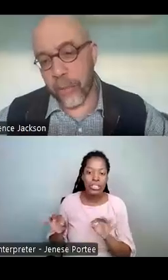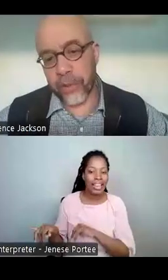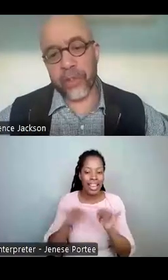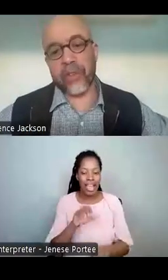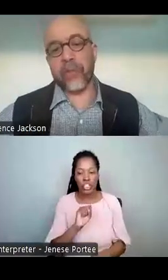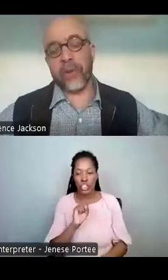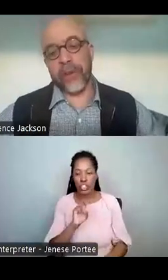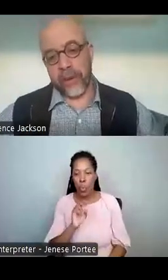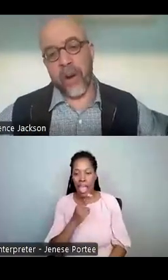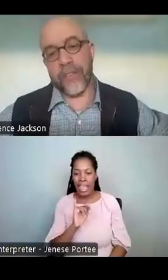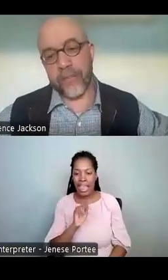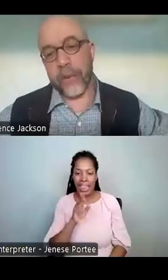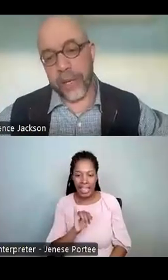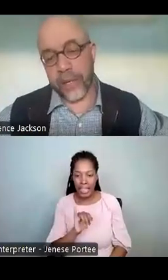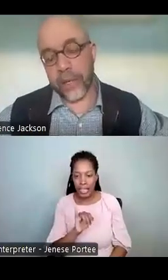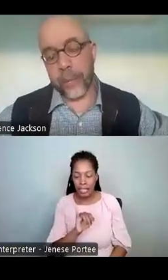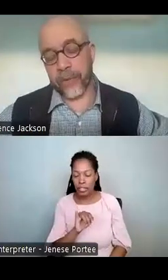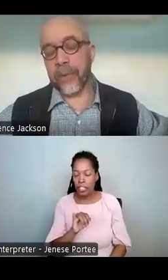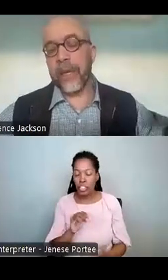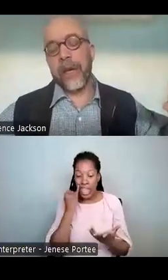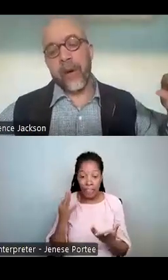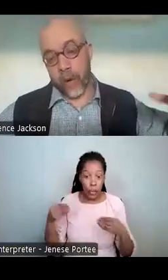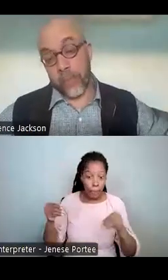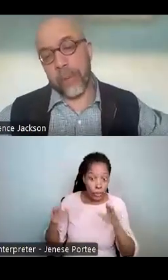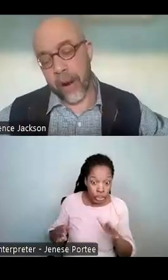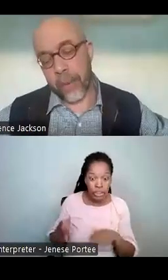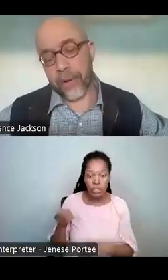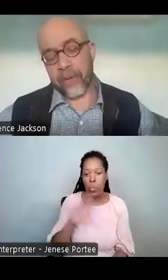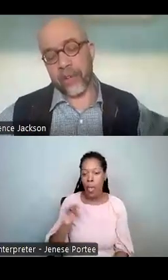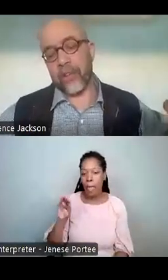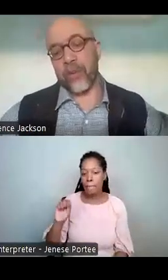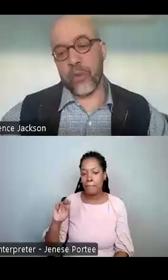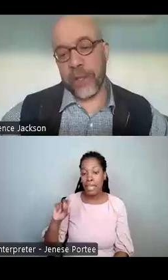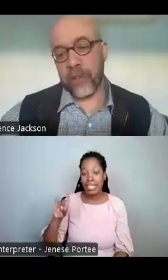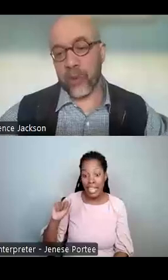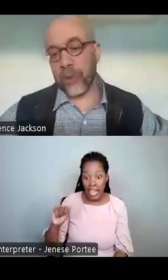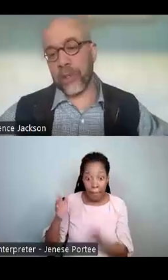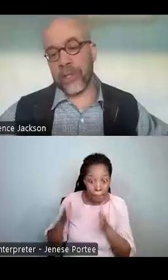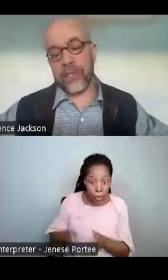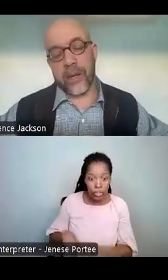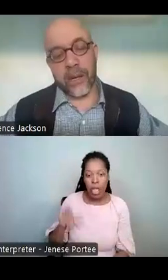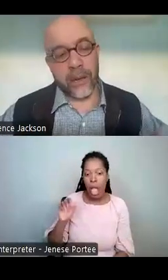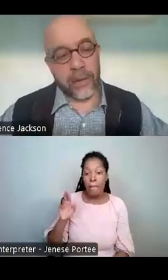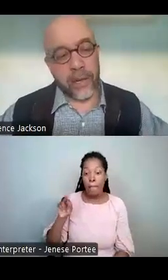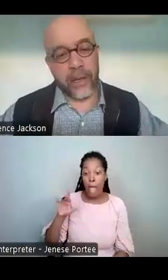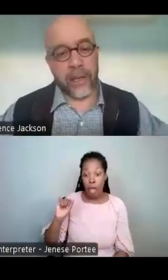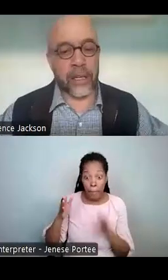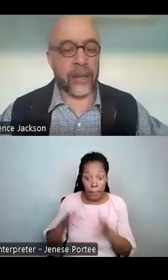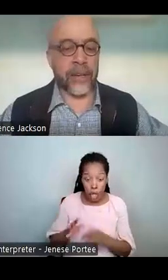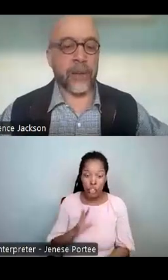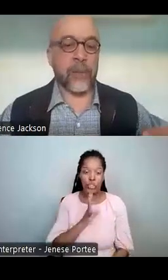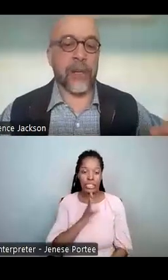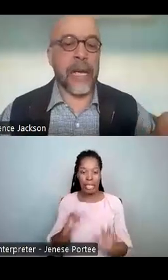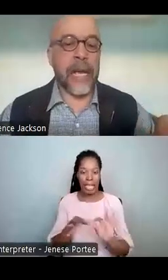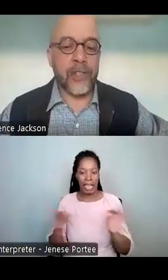you're a merchant or something, and often if you're a Mandinga person or Bambara person, you speak Jula as another kind